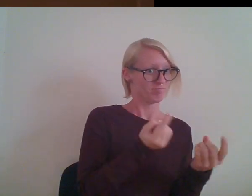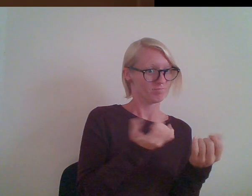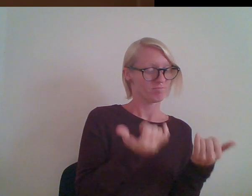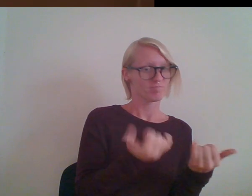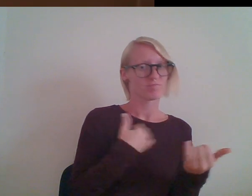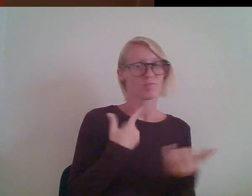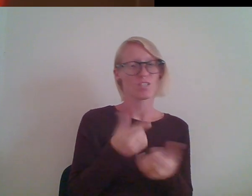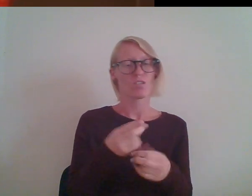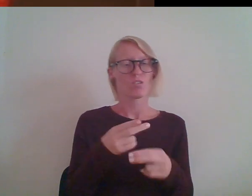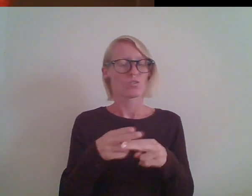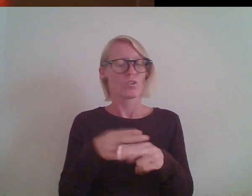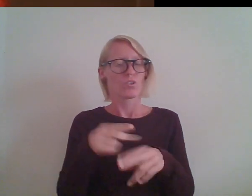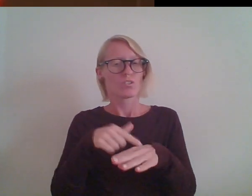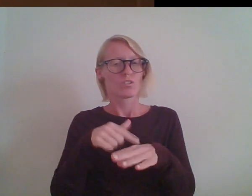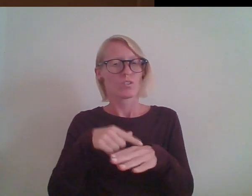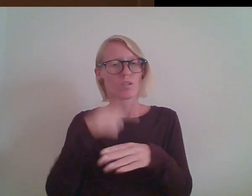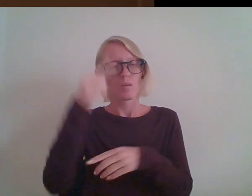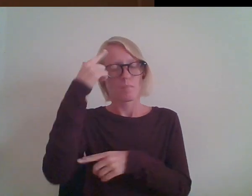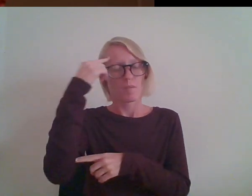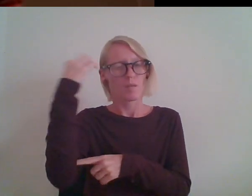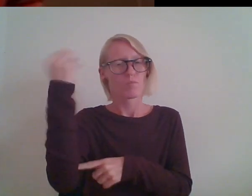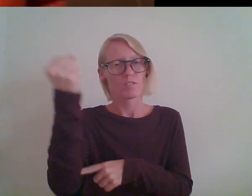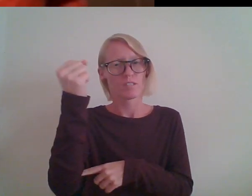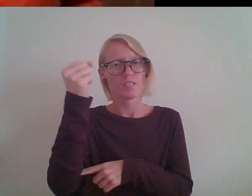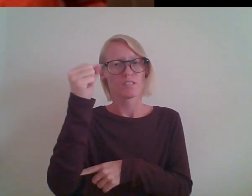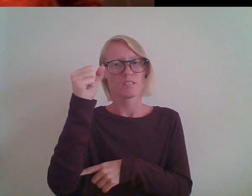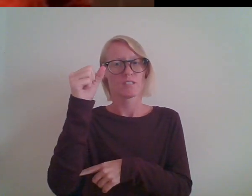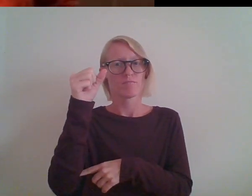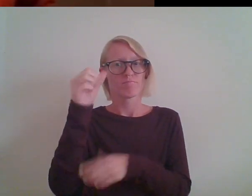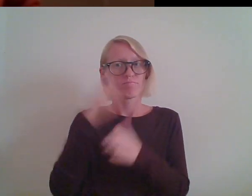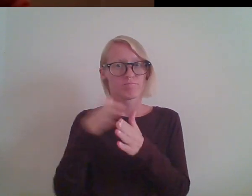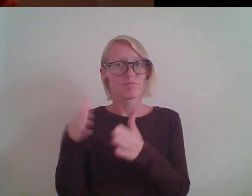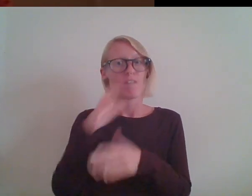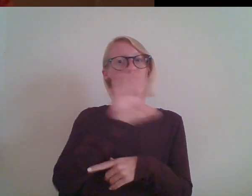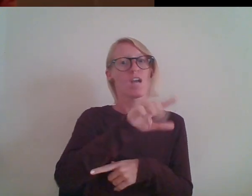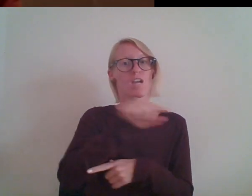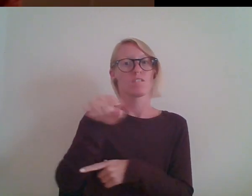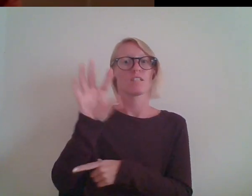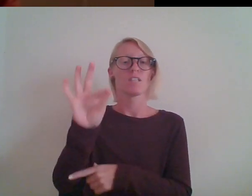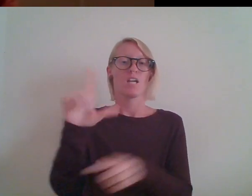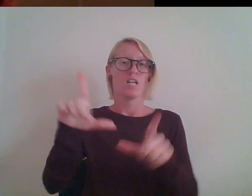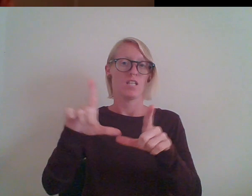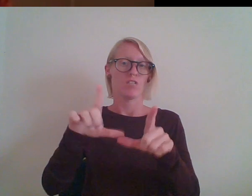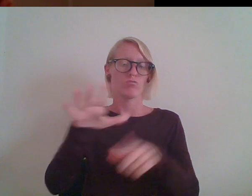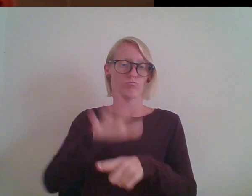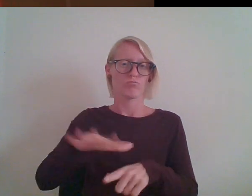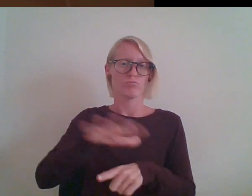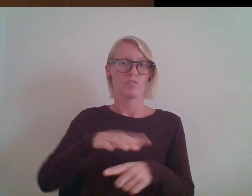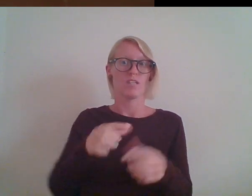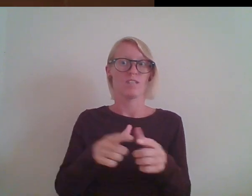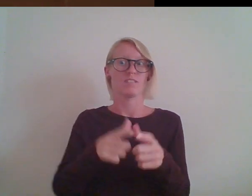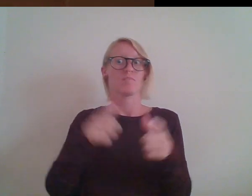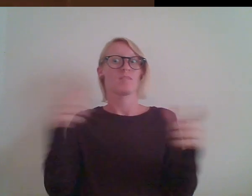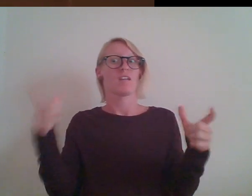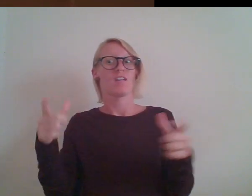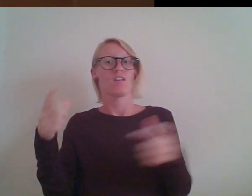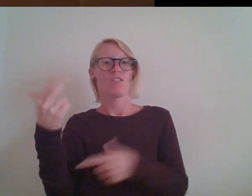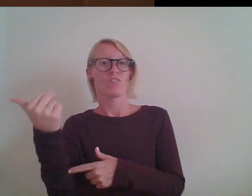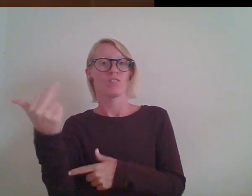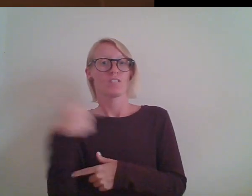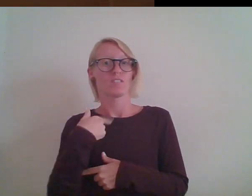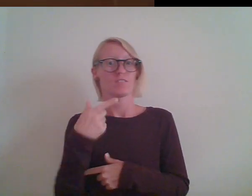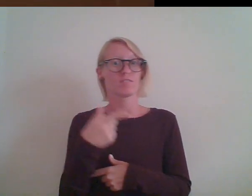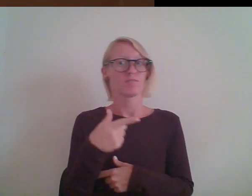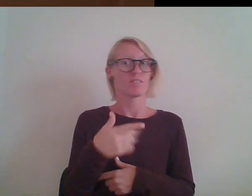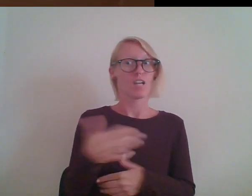memory span, which is usually 5 to about 9 letters, and expanded it to 13. Could you give them again?